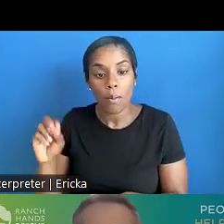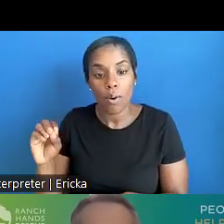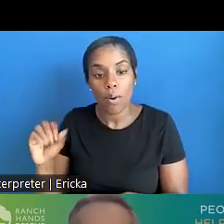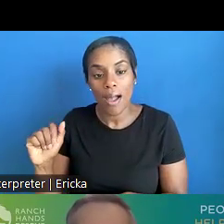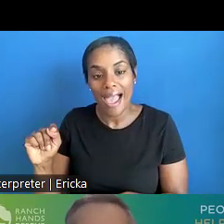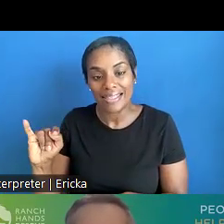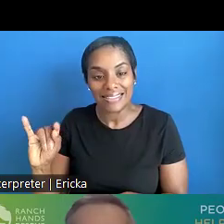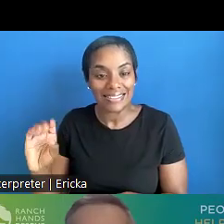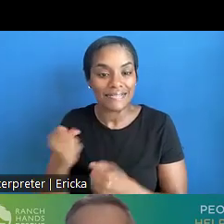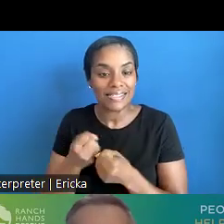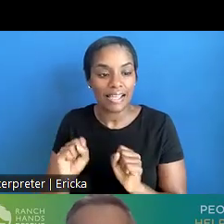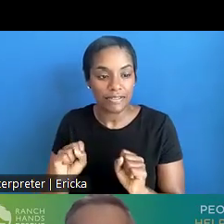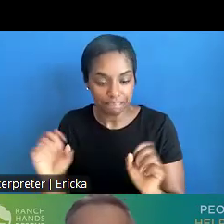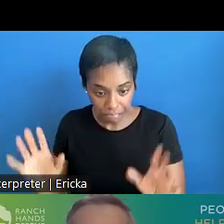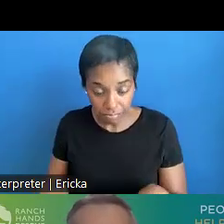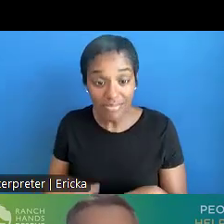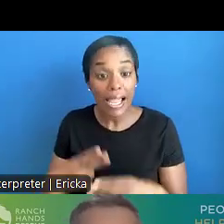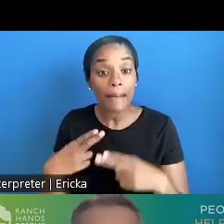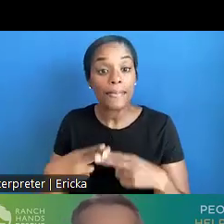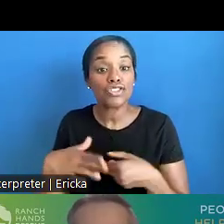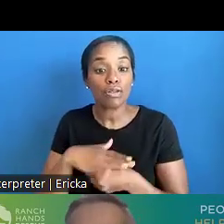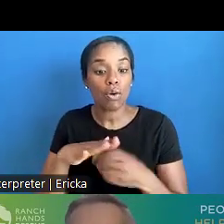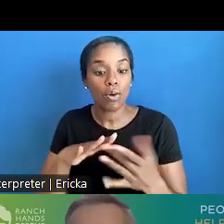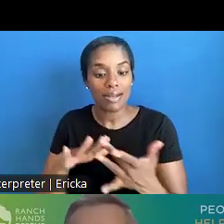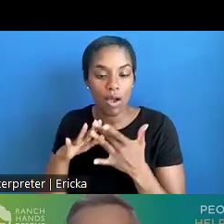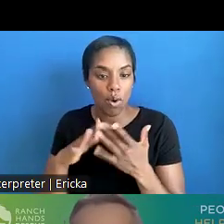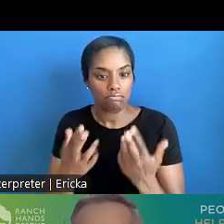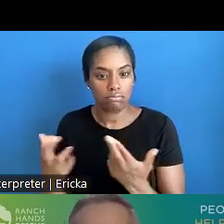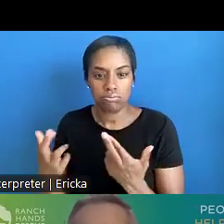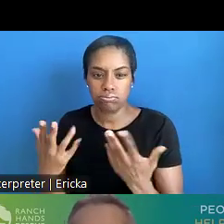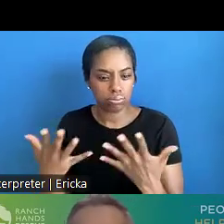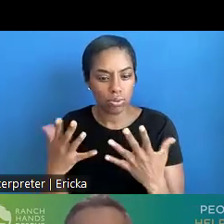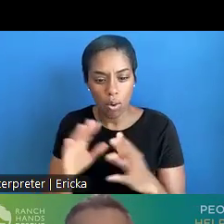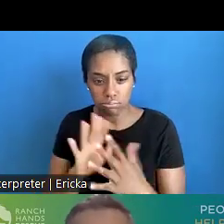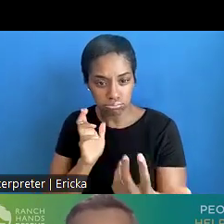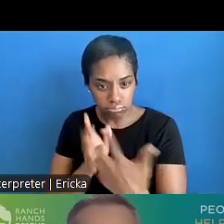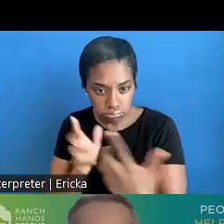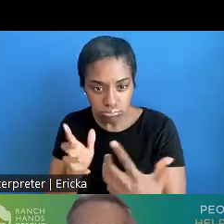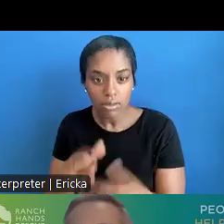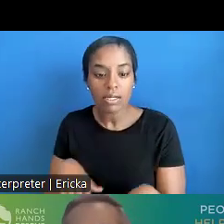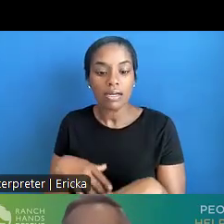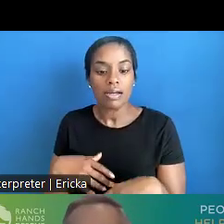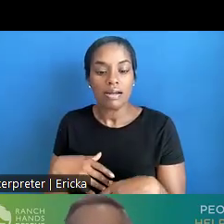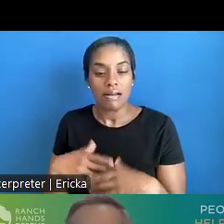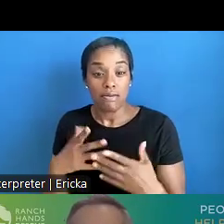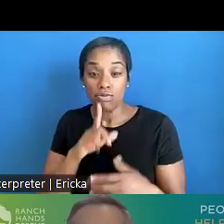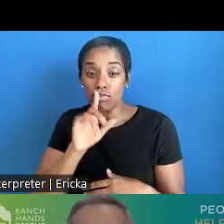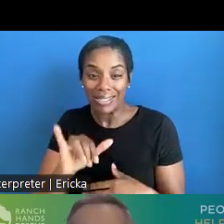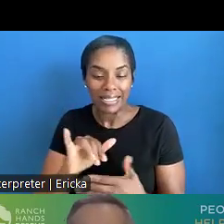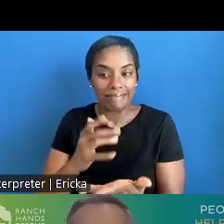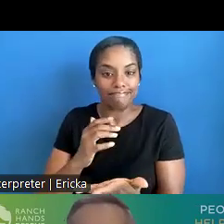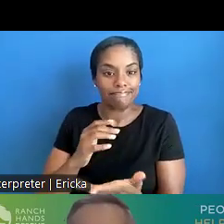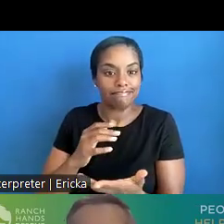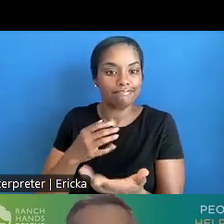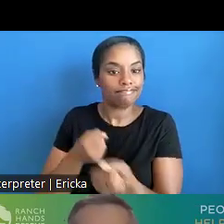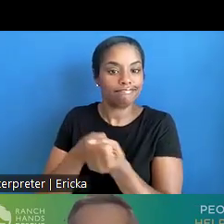local network resources, tailor them, get them comprehensive, wrap around the individual.